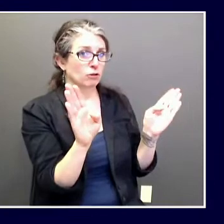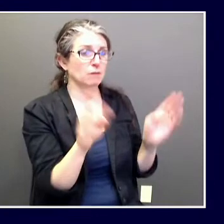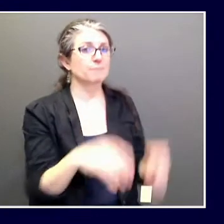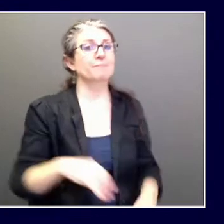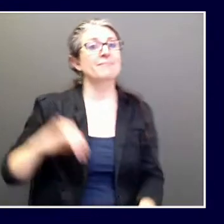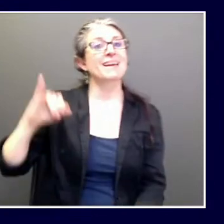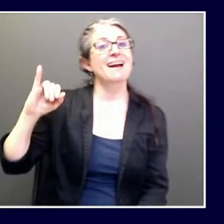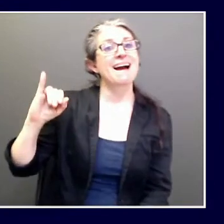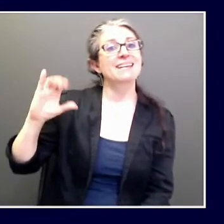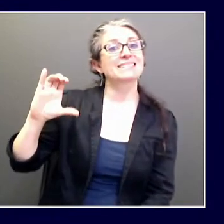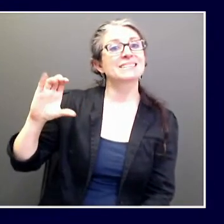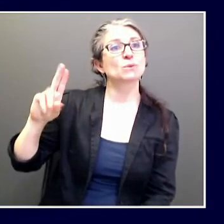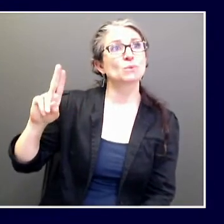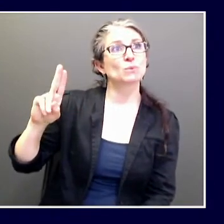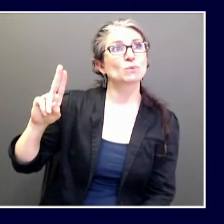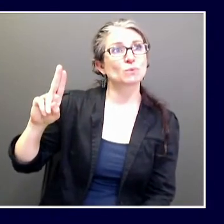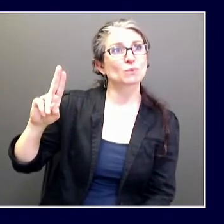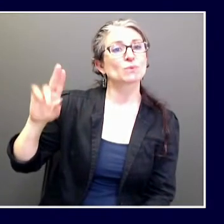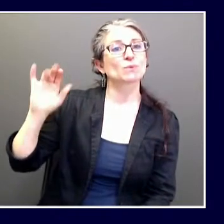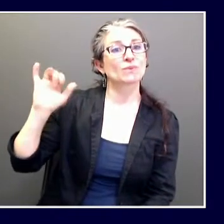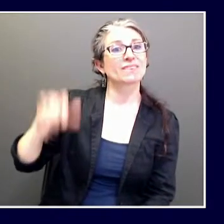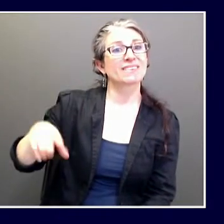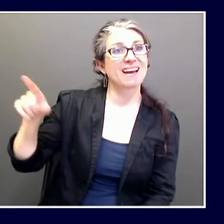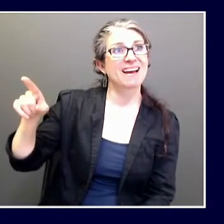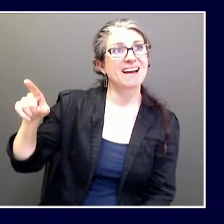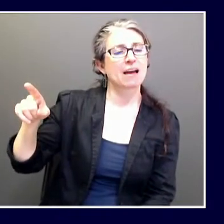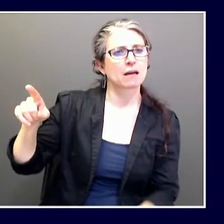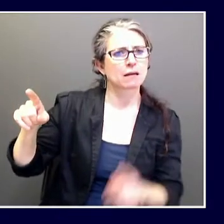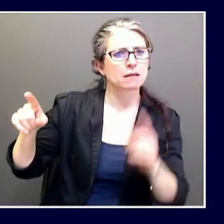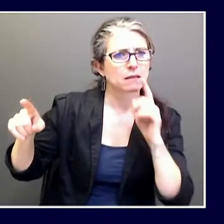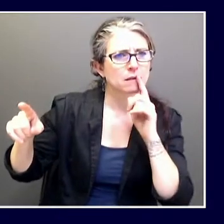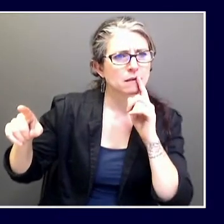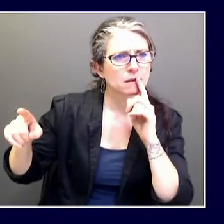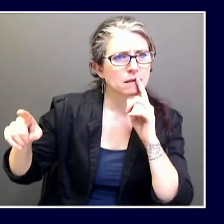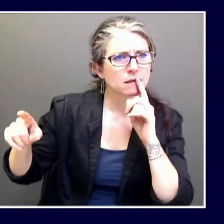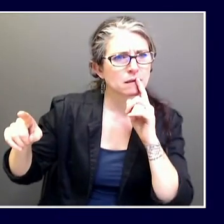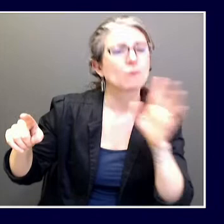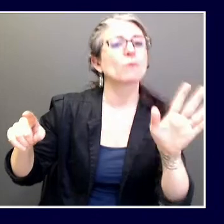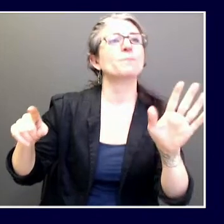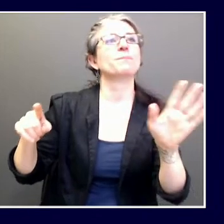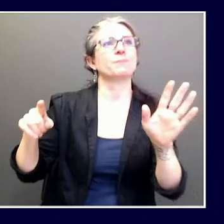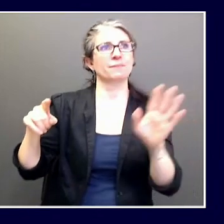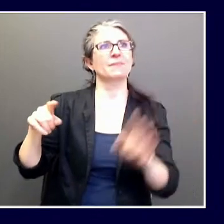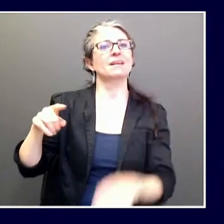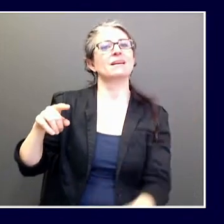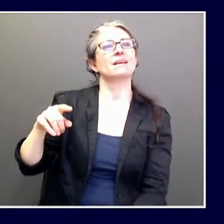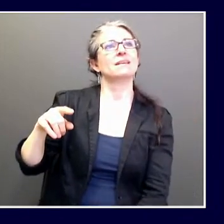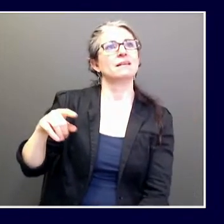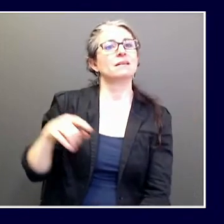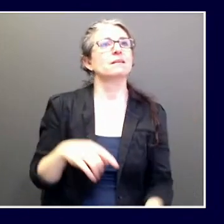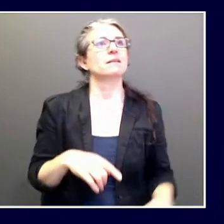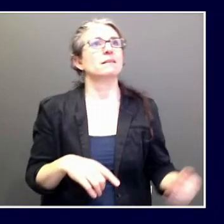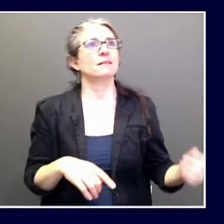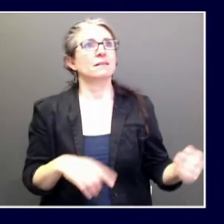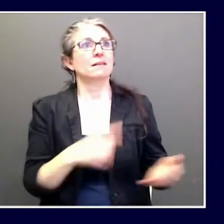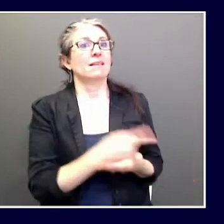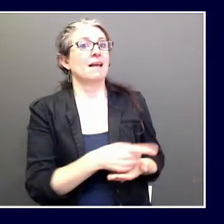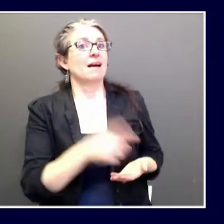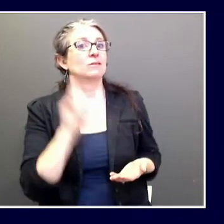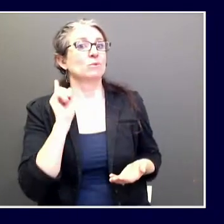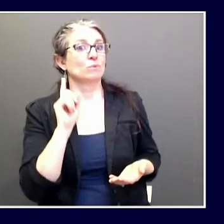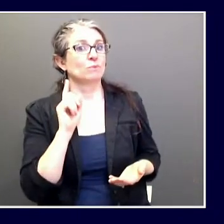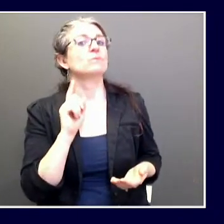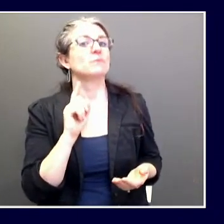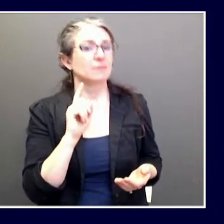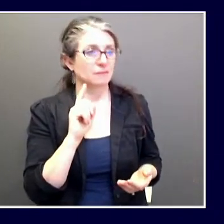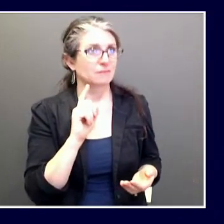November 25th, exactly 66%. So as of November 25th, just to give you the precision,